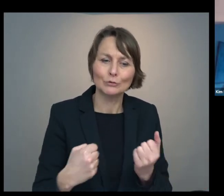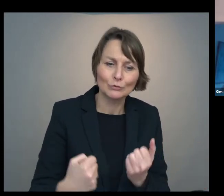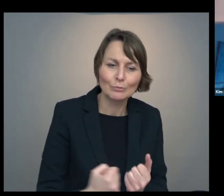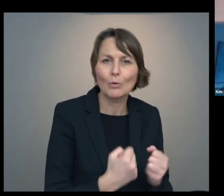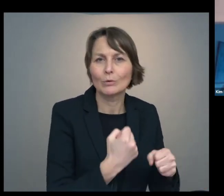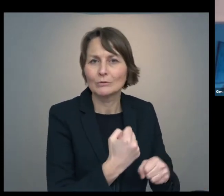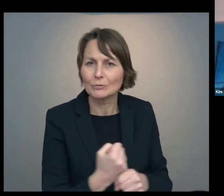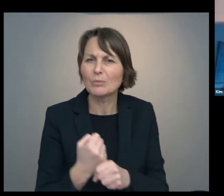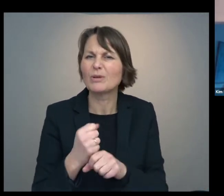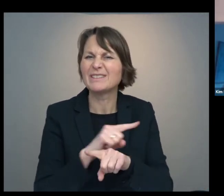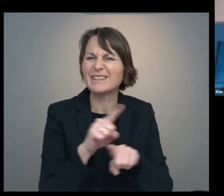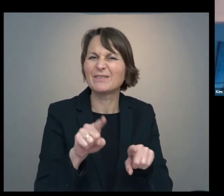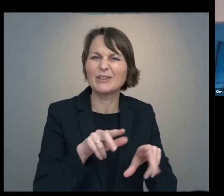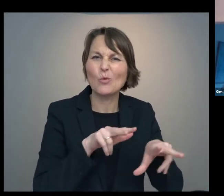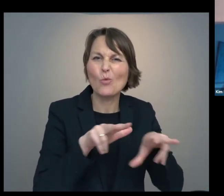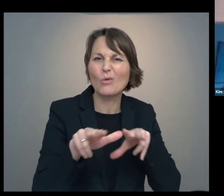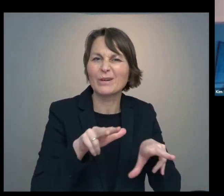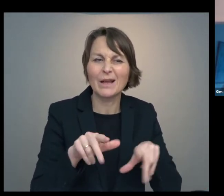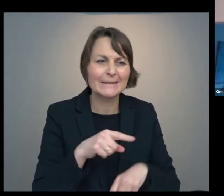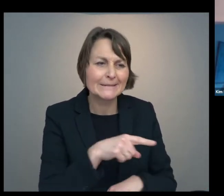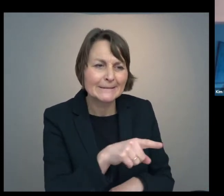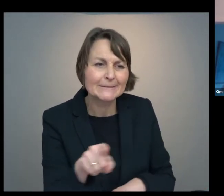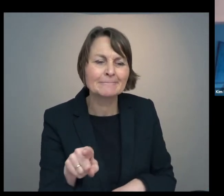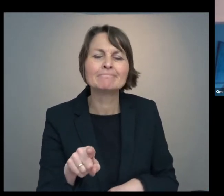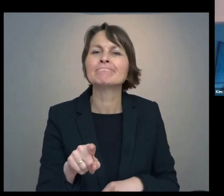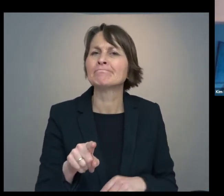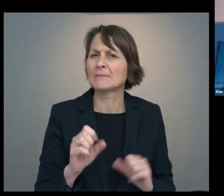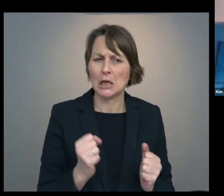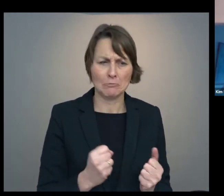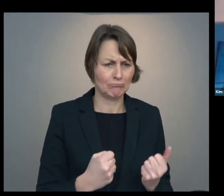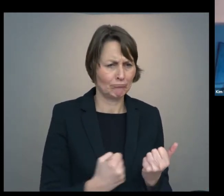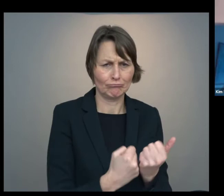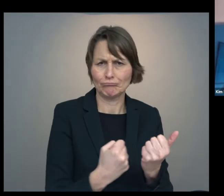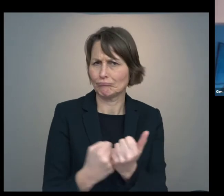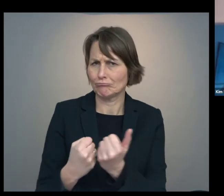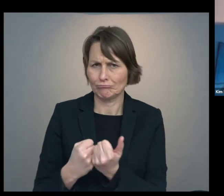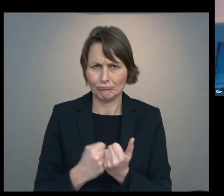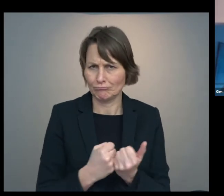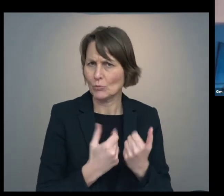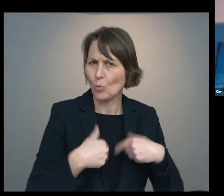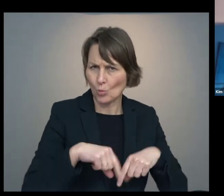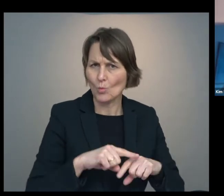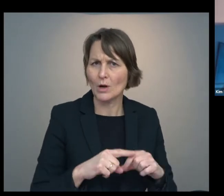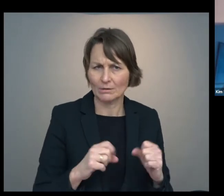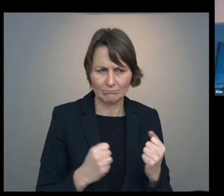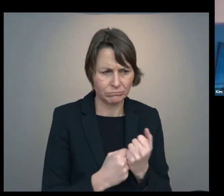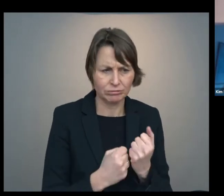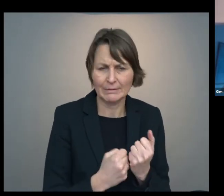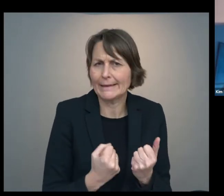enabling support to festival and meetup organizers with anything that we can